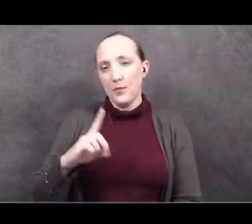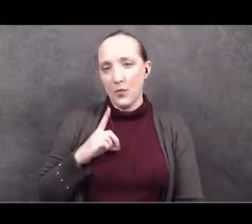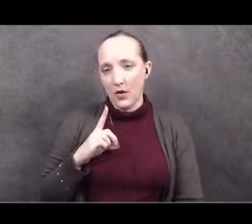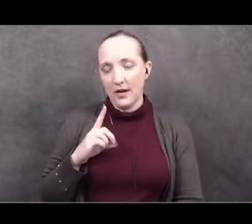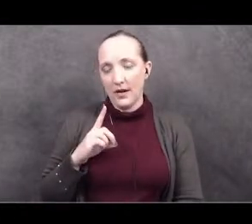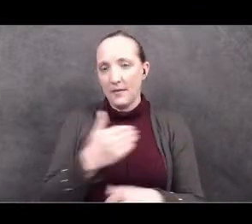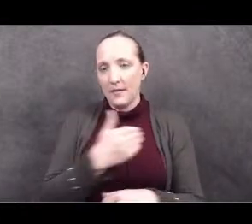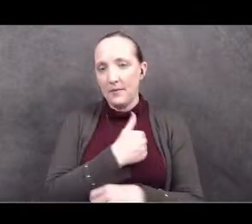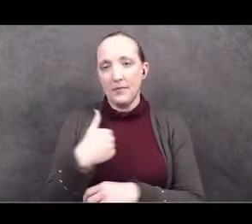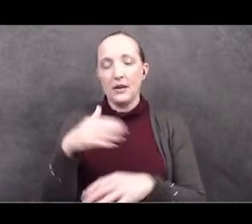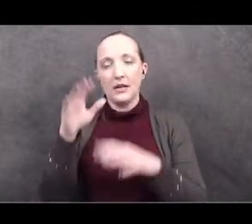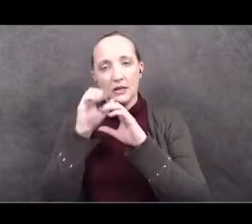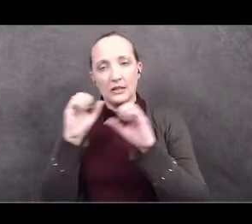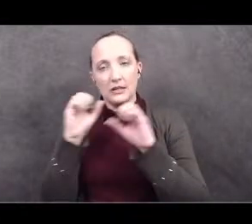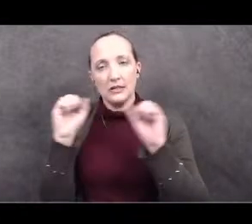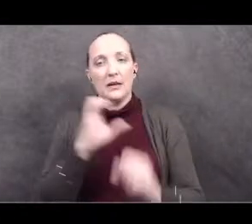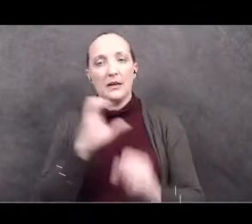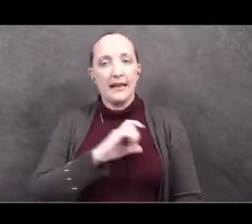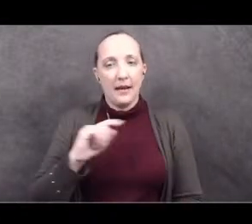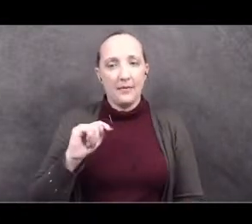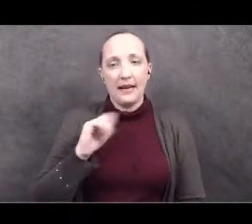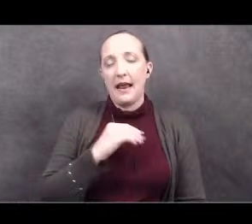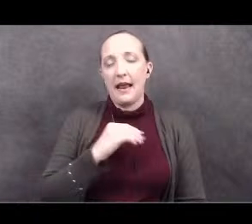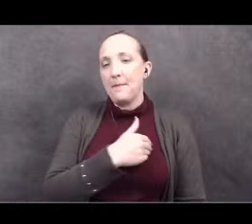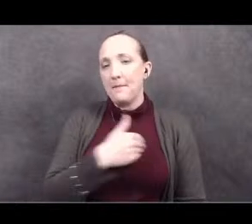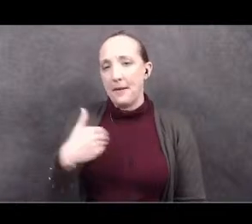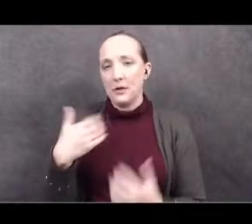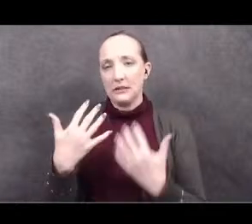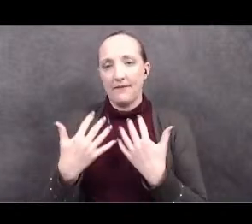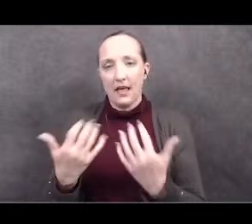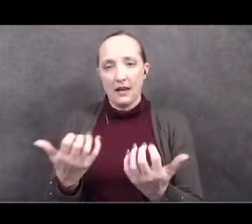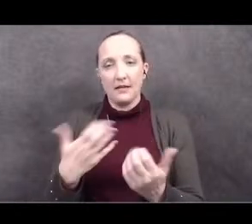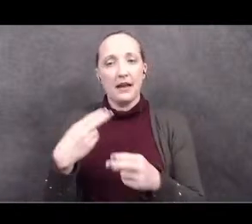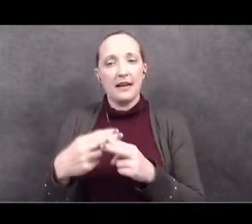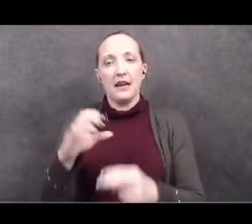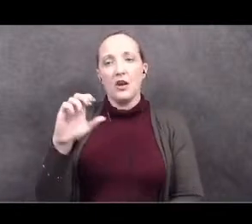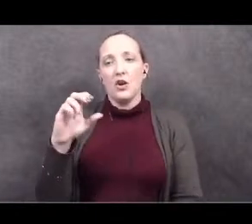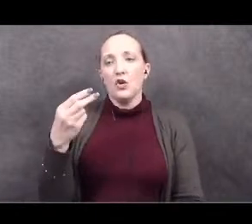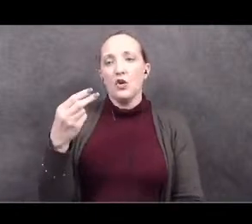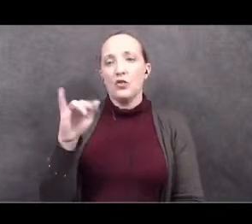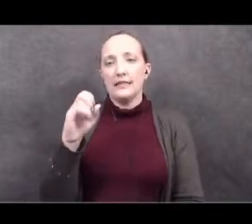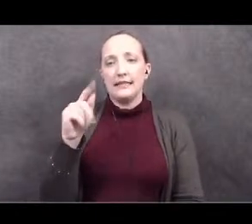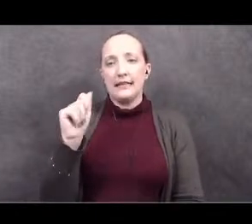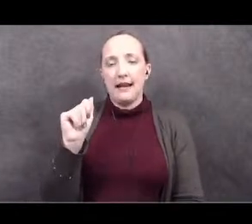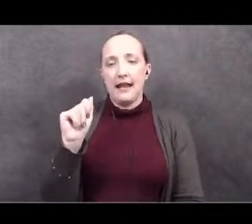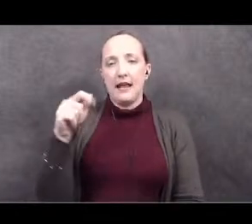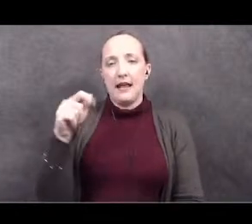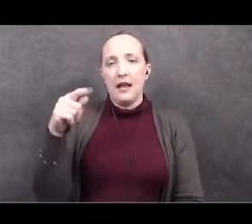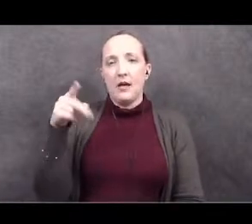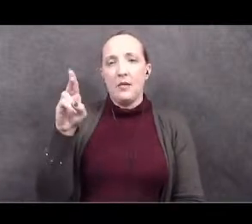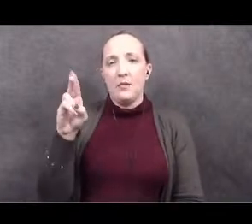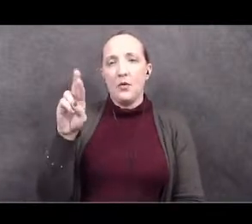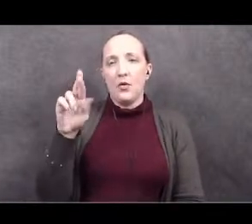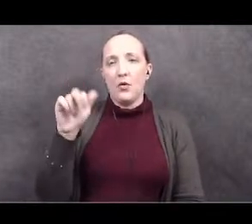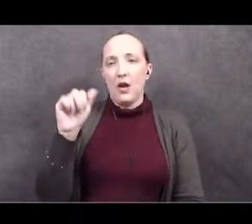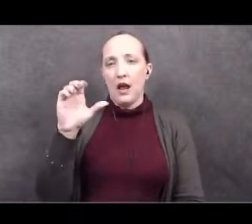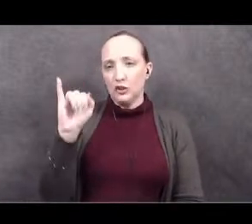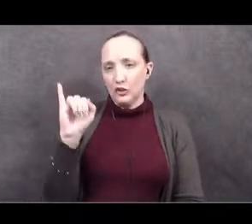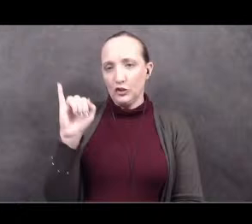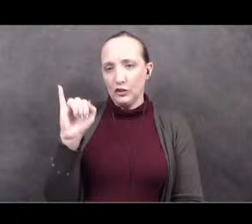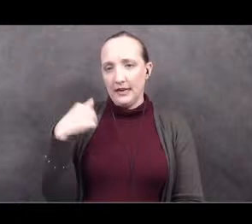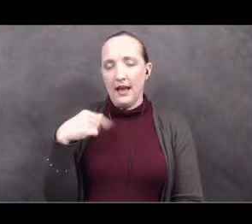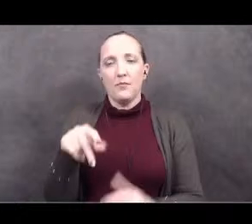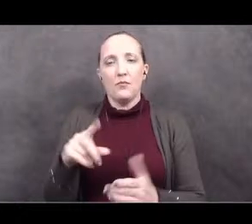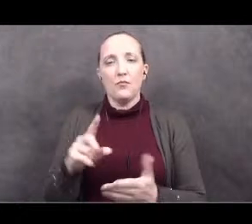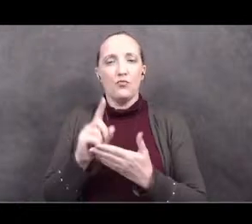Miranda cabinet members and members of the audience my name is Christina Pachi I have the privilege to serve as the president of